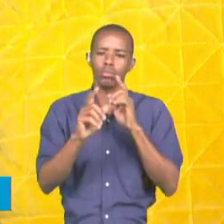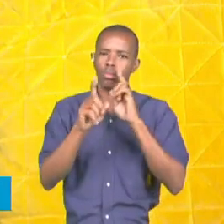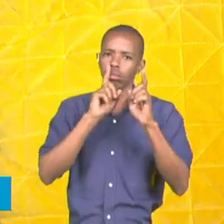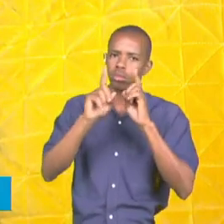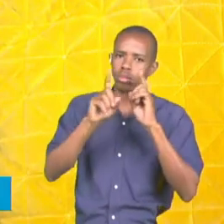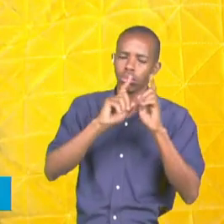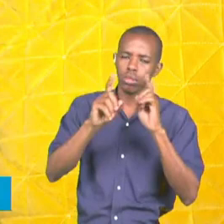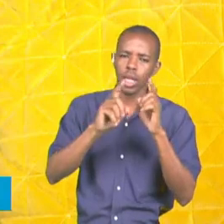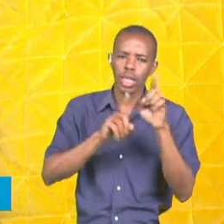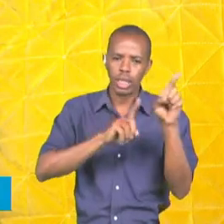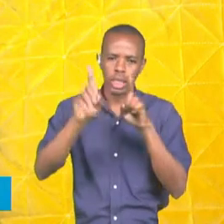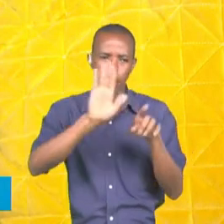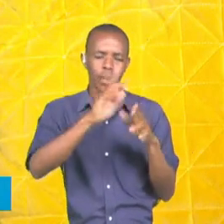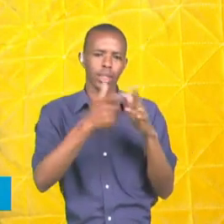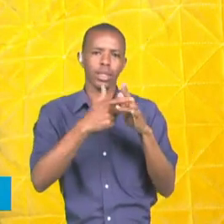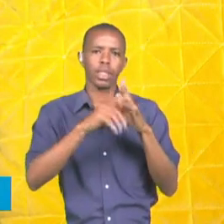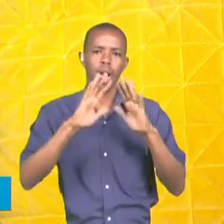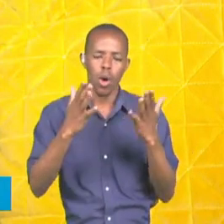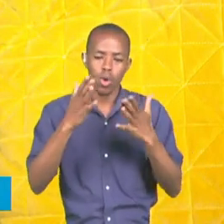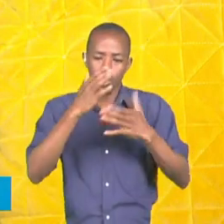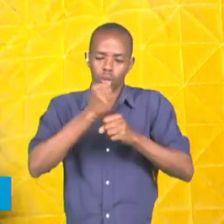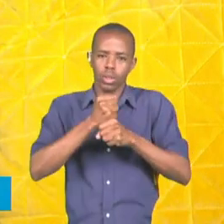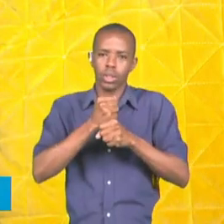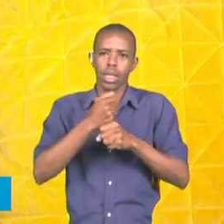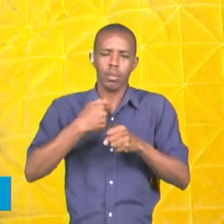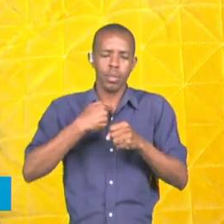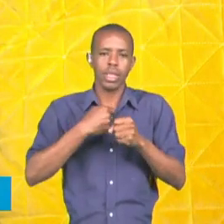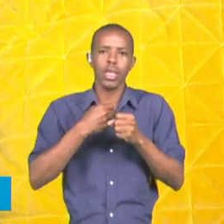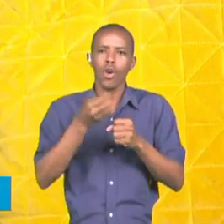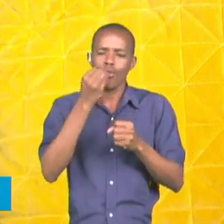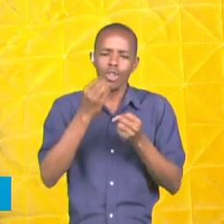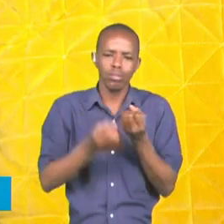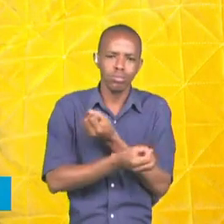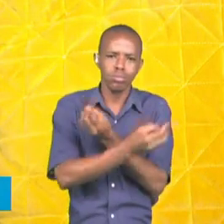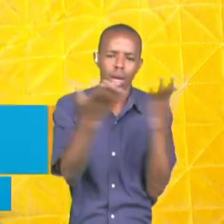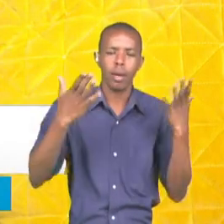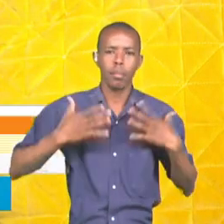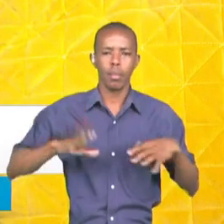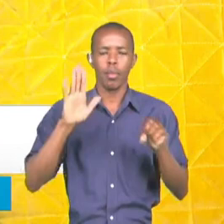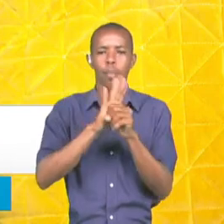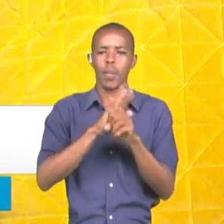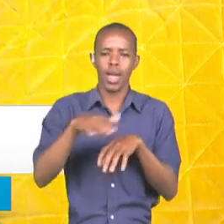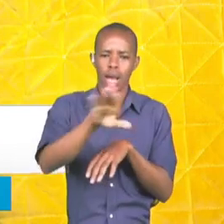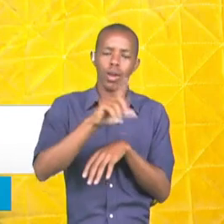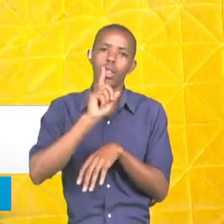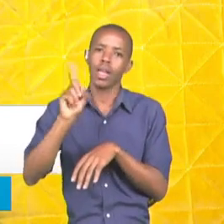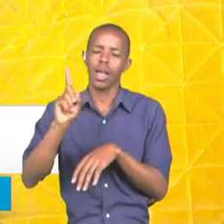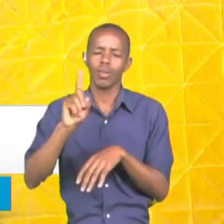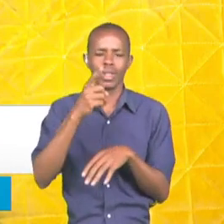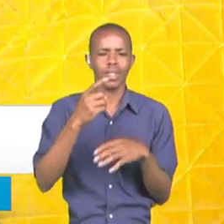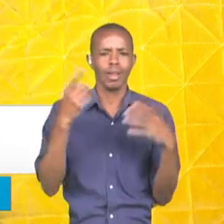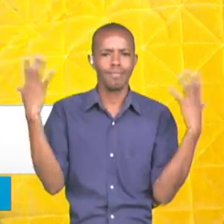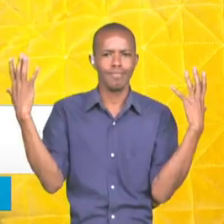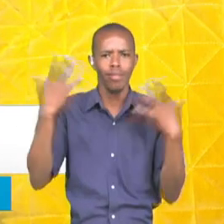her journey, how she started. And trust me, right now, she's supplying food to so many people around Nairobi. And this is just an amazing